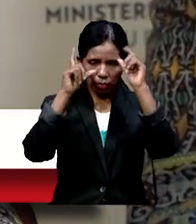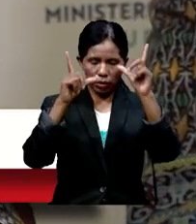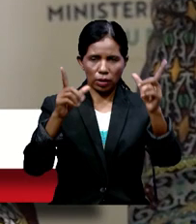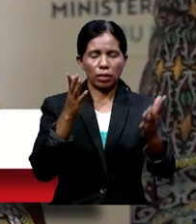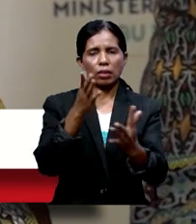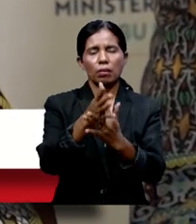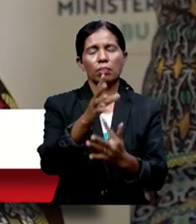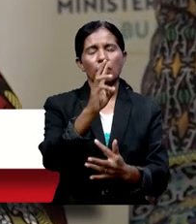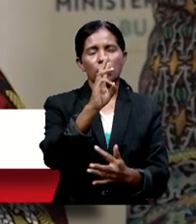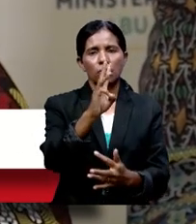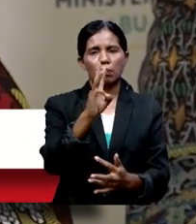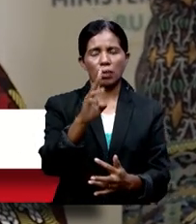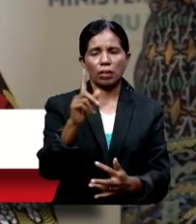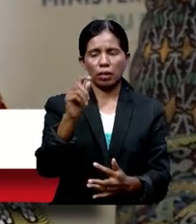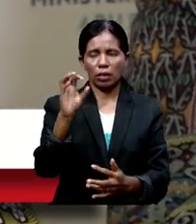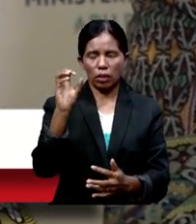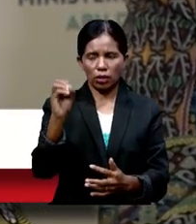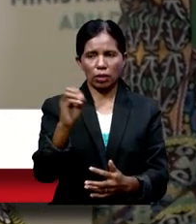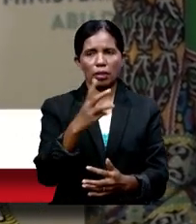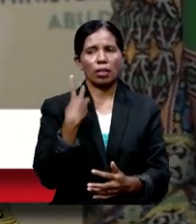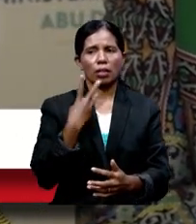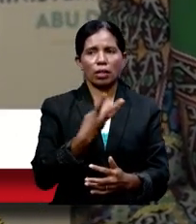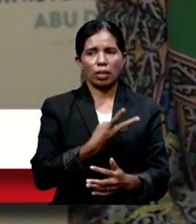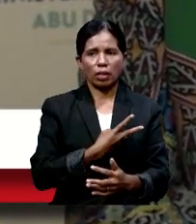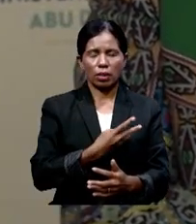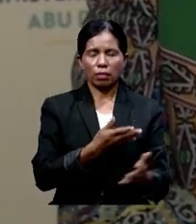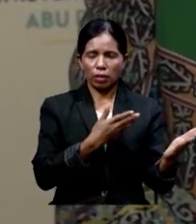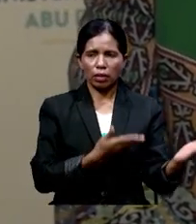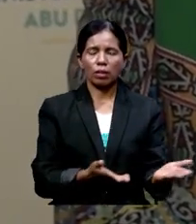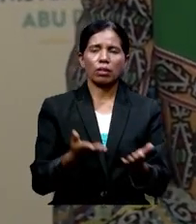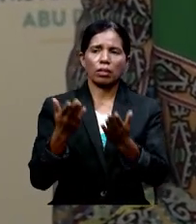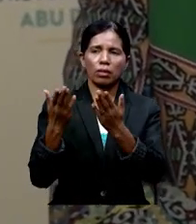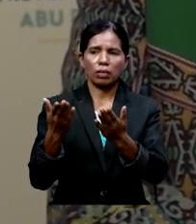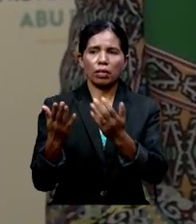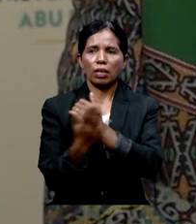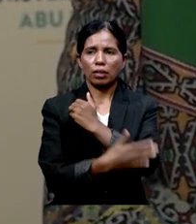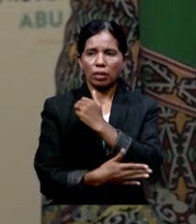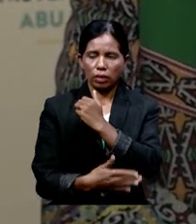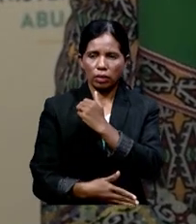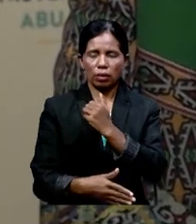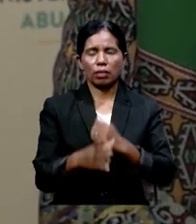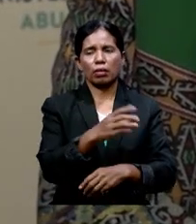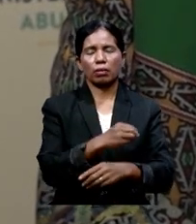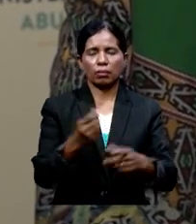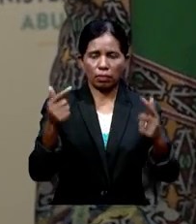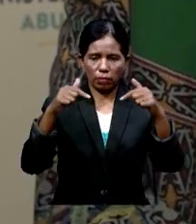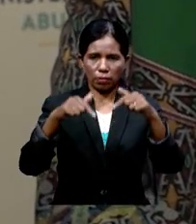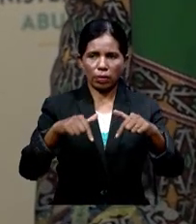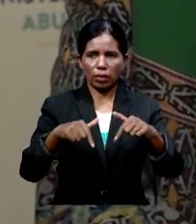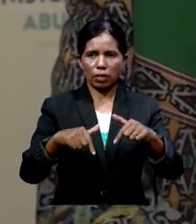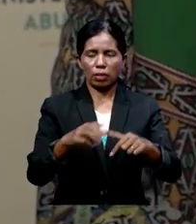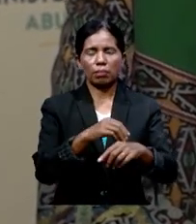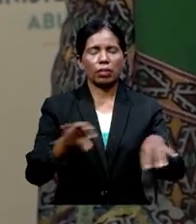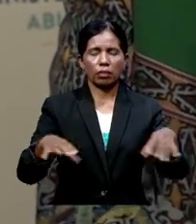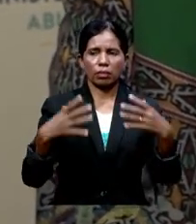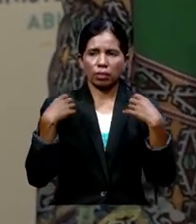WTO. Not only because it brings a country that is admired for its struggles